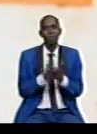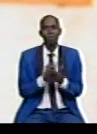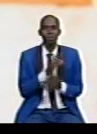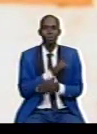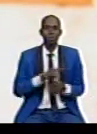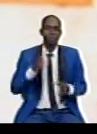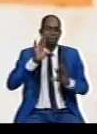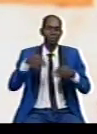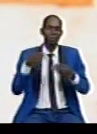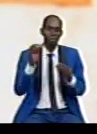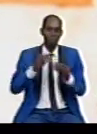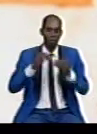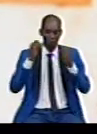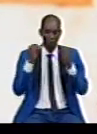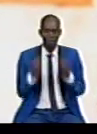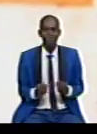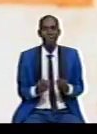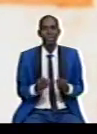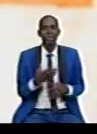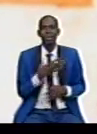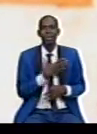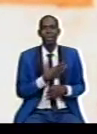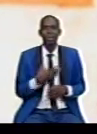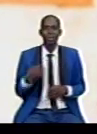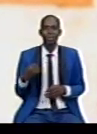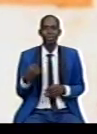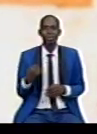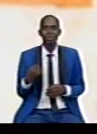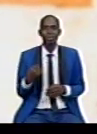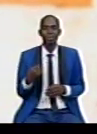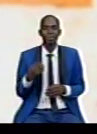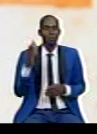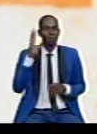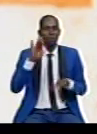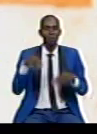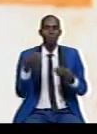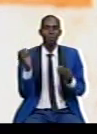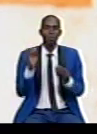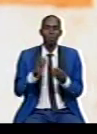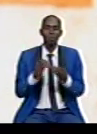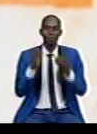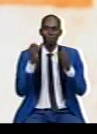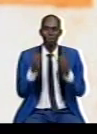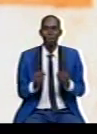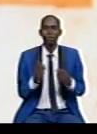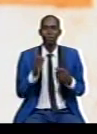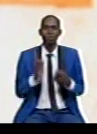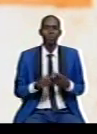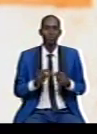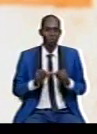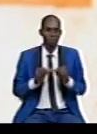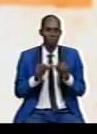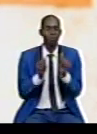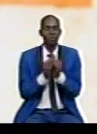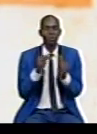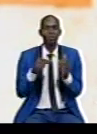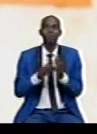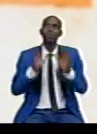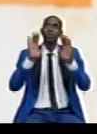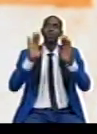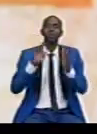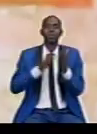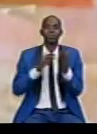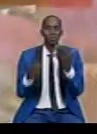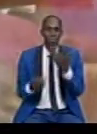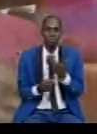him and really empower him to continue with this wonderful program to touch